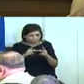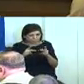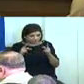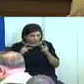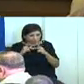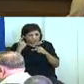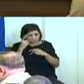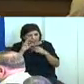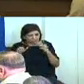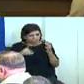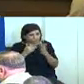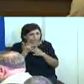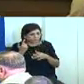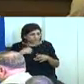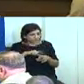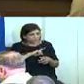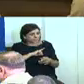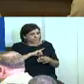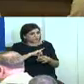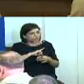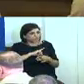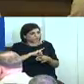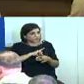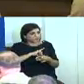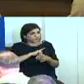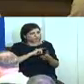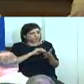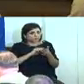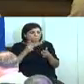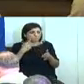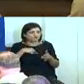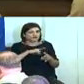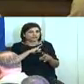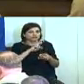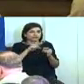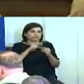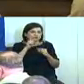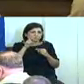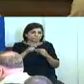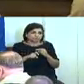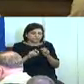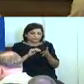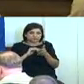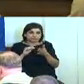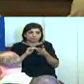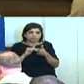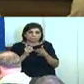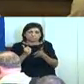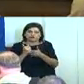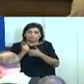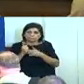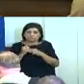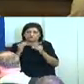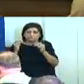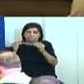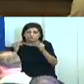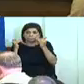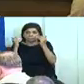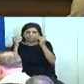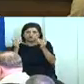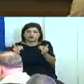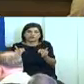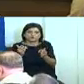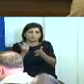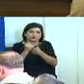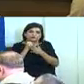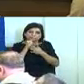this place for all of us. So forgive us when we need forgiveness. And help us to move forward.